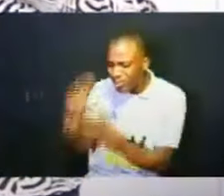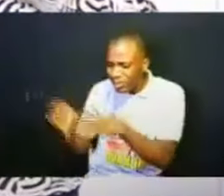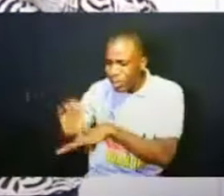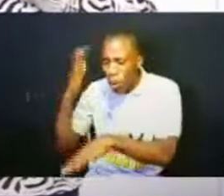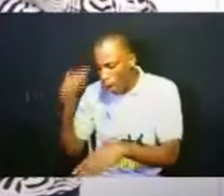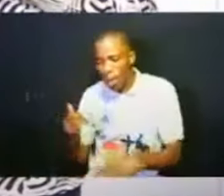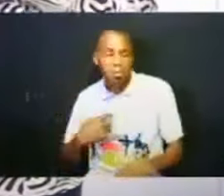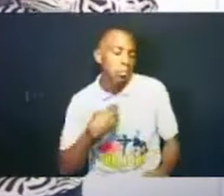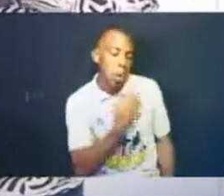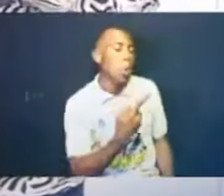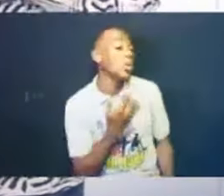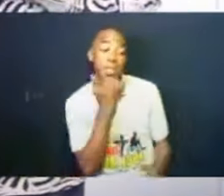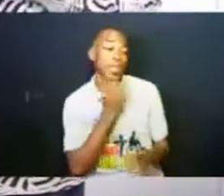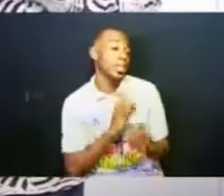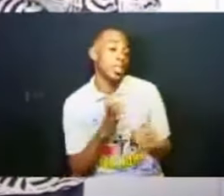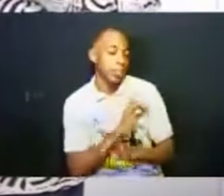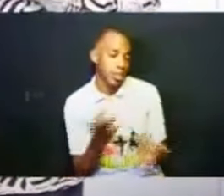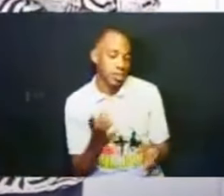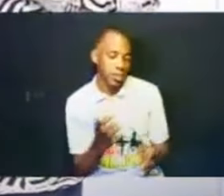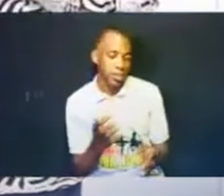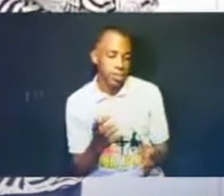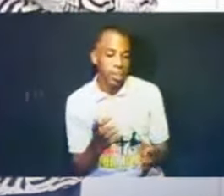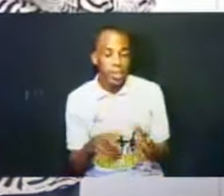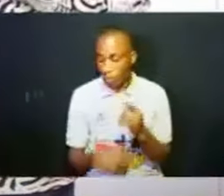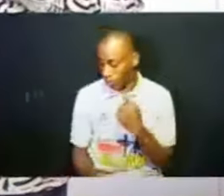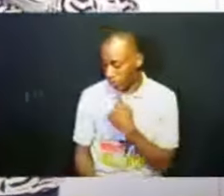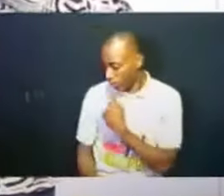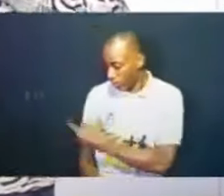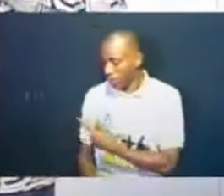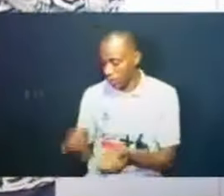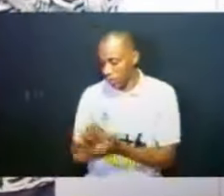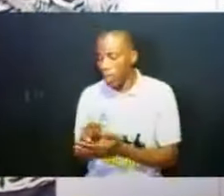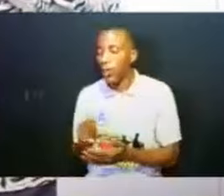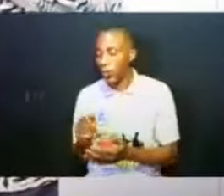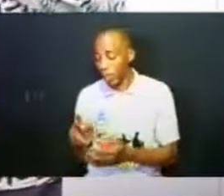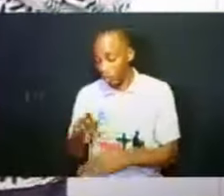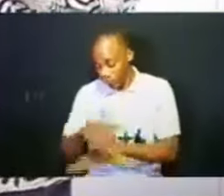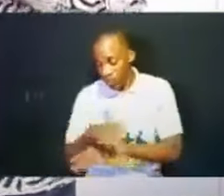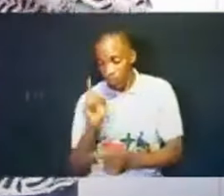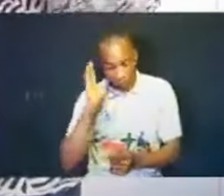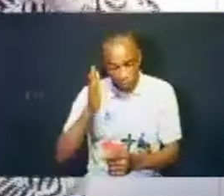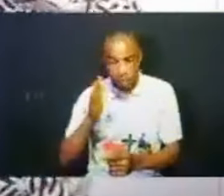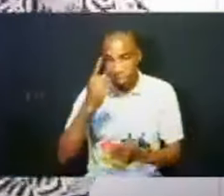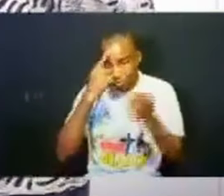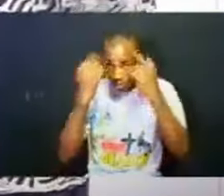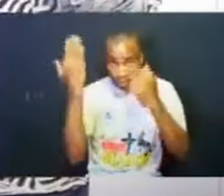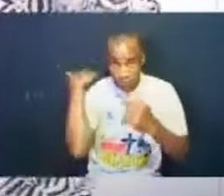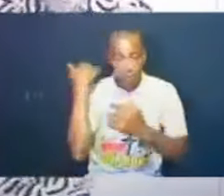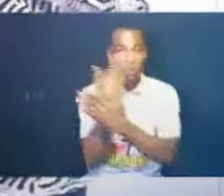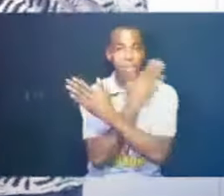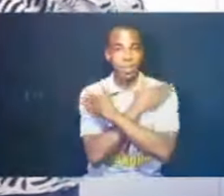he just said, okay, then we'll see you this evening, because those days we used to go for Sunday evening service. And